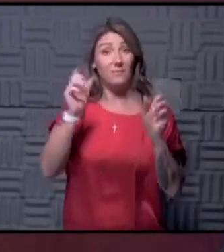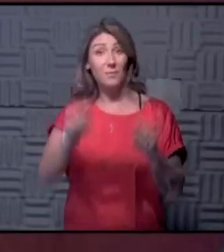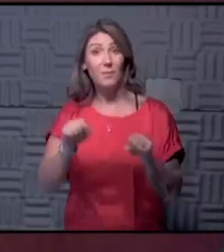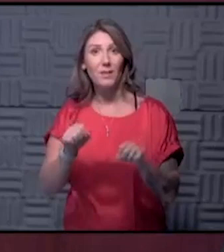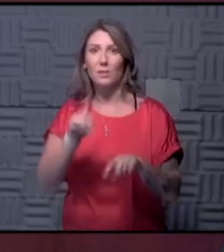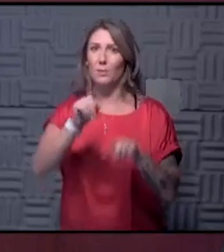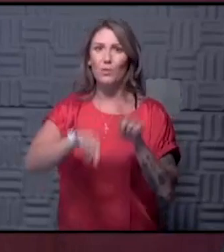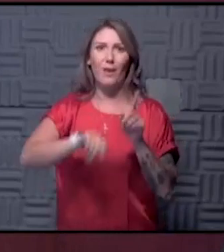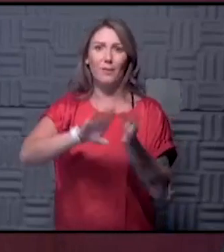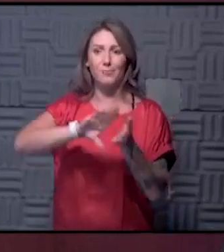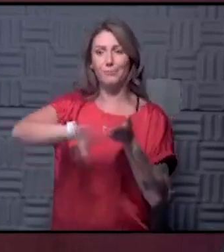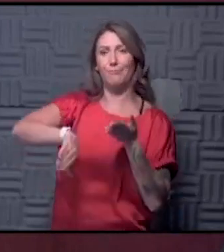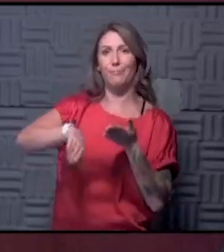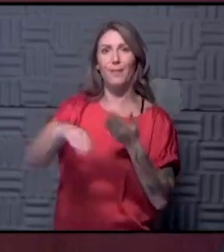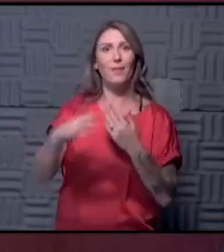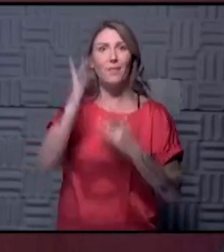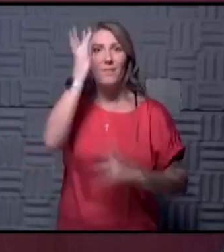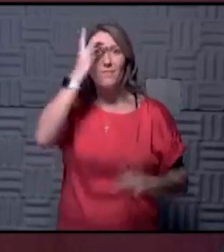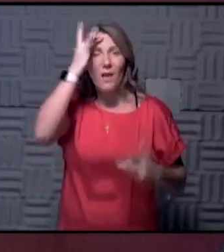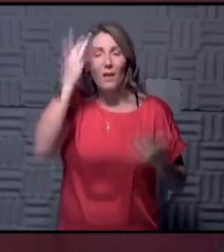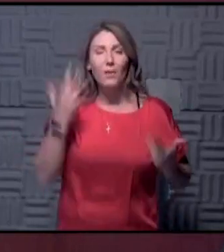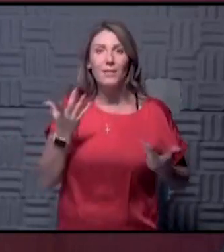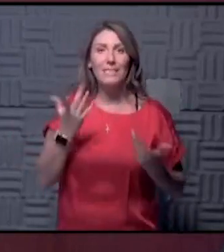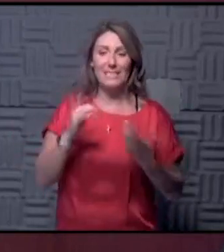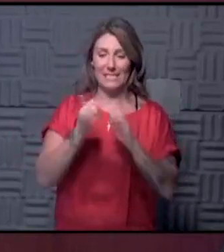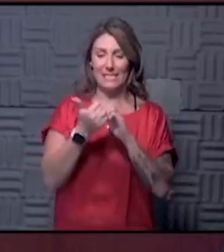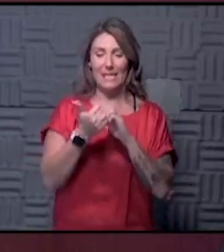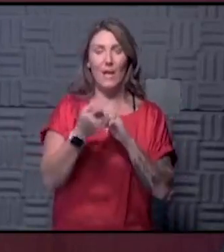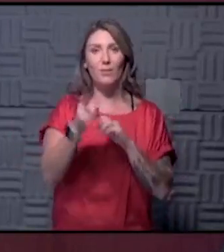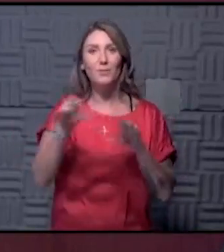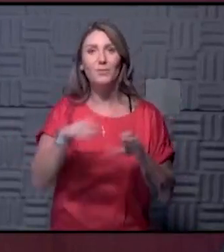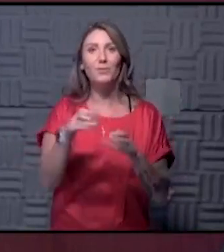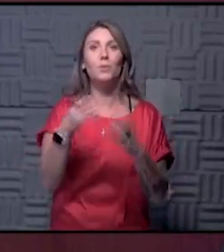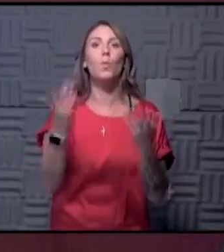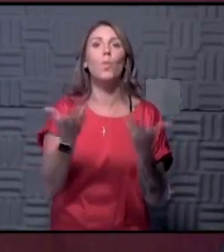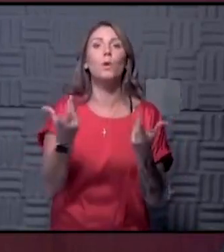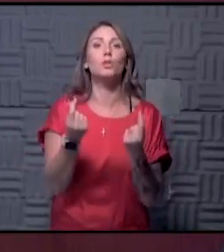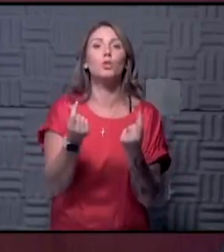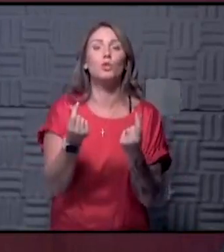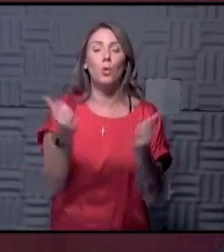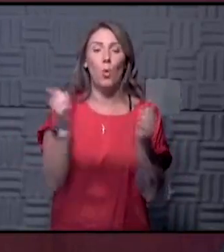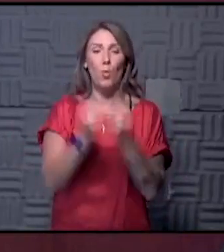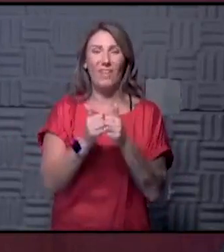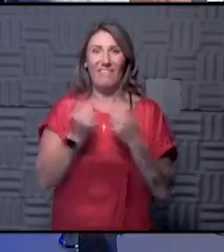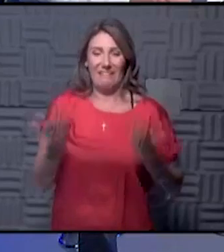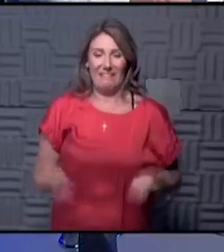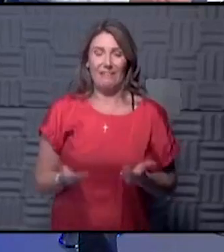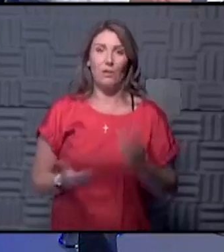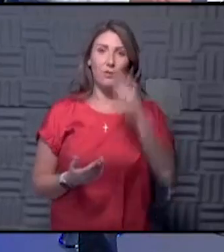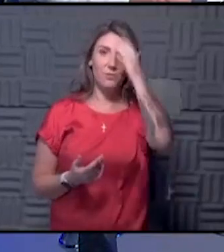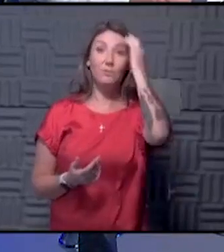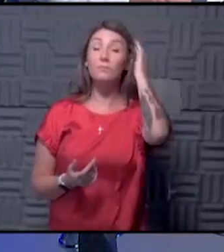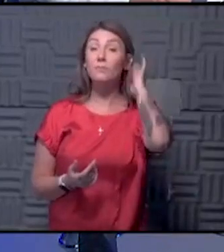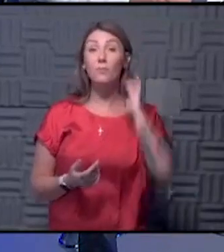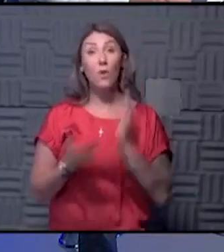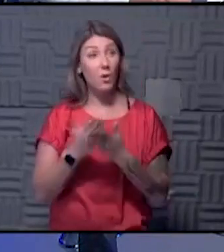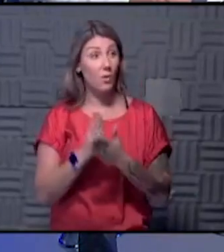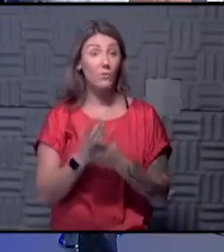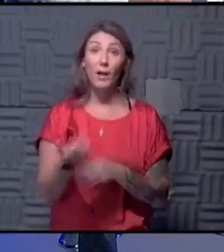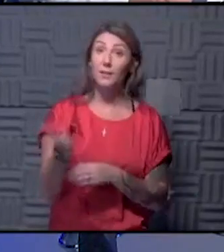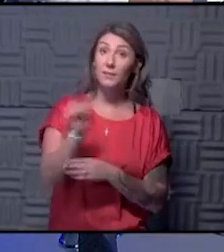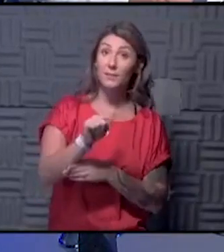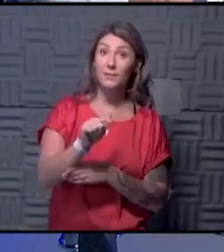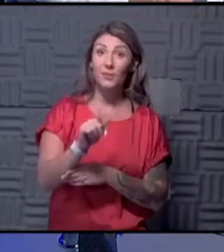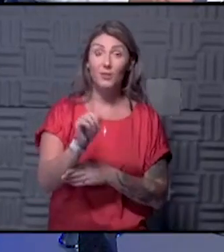can't get rid of the virus at this point in time. It's really a matter of how we do what we need to do with it in our presence. Yeah. All right. Well, let's turn